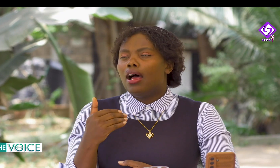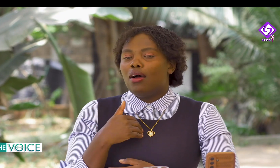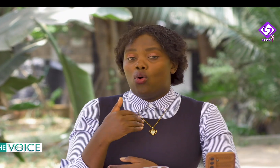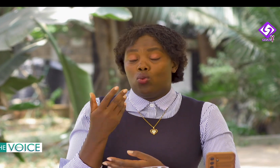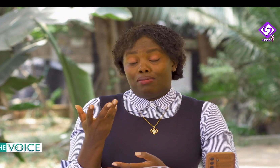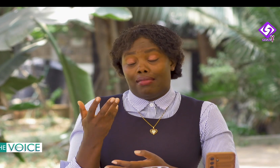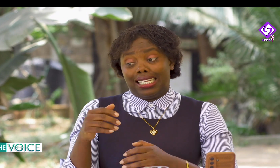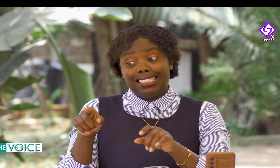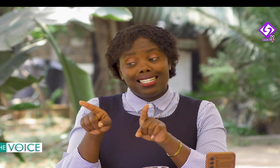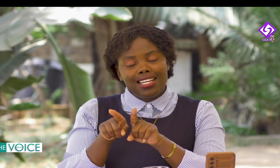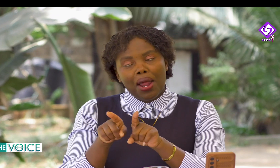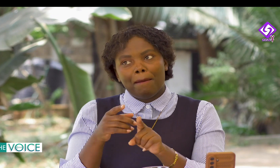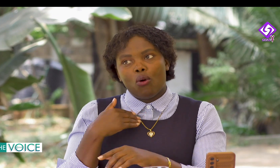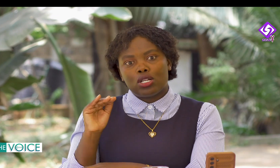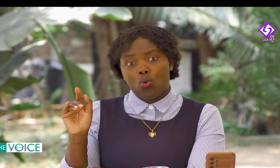themselves.